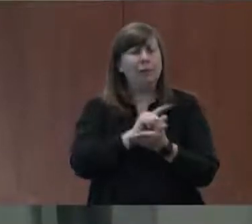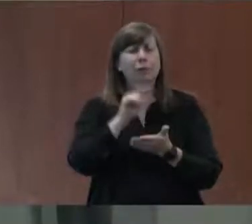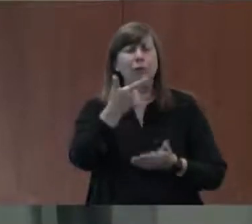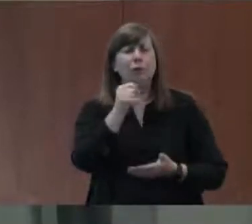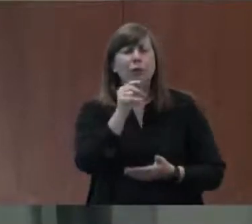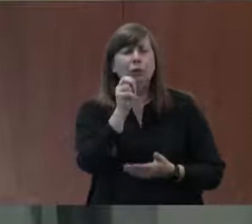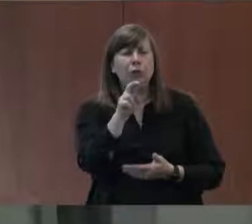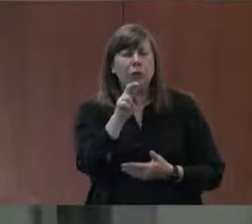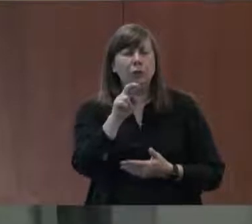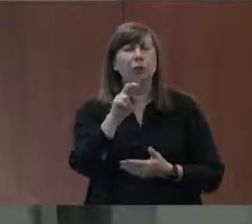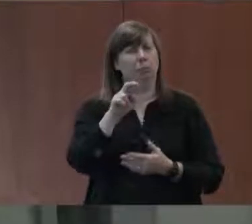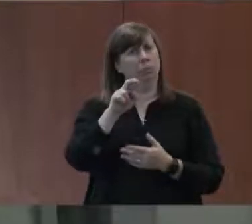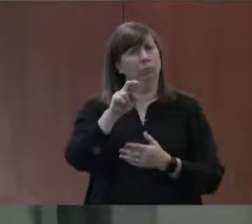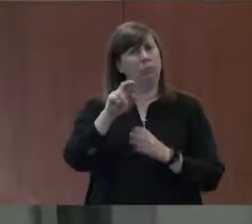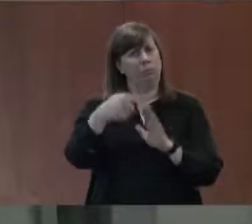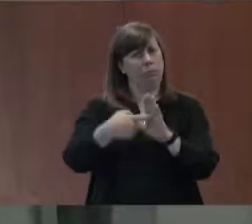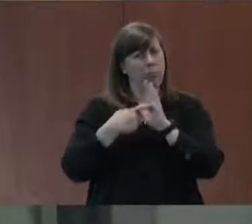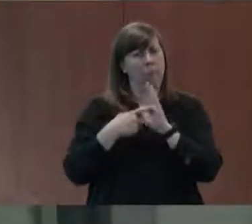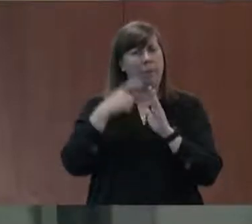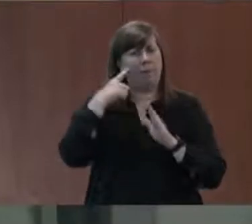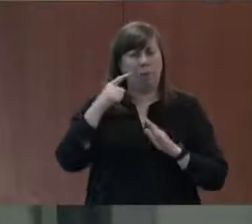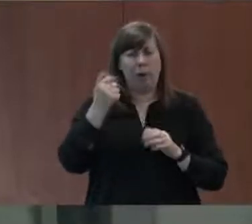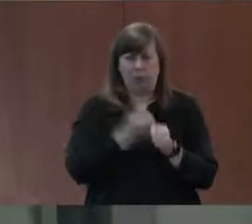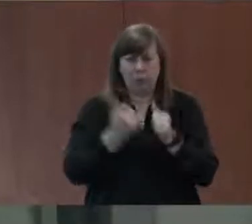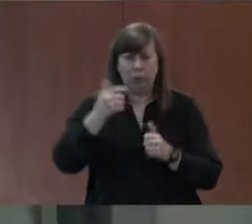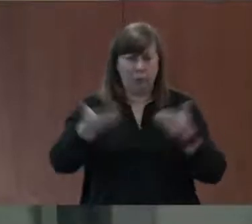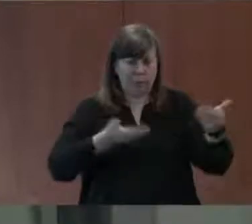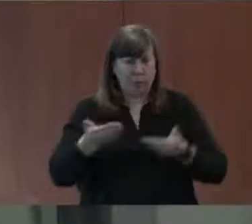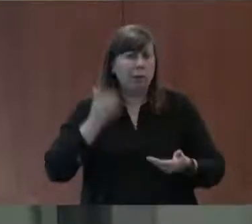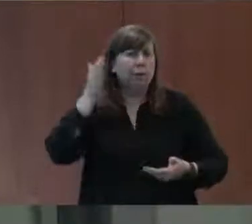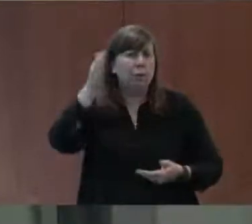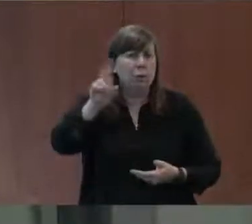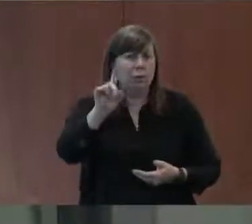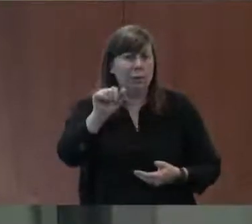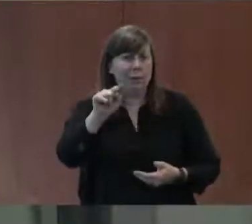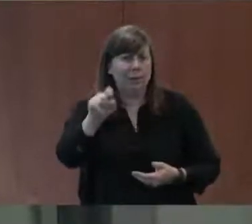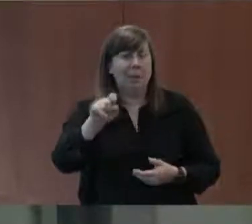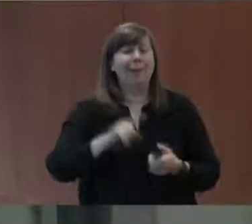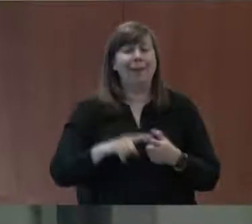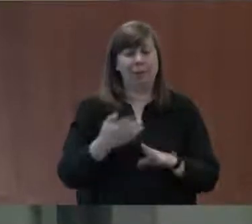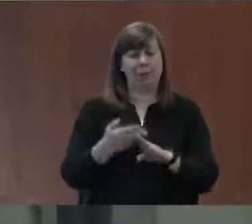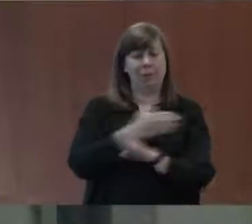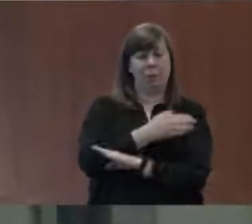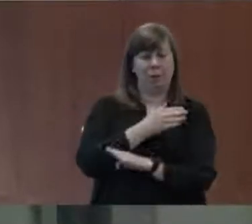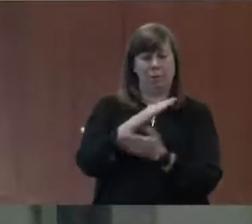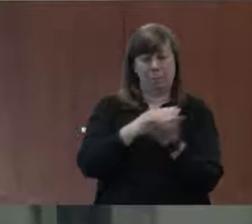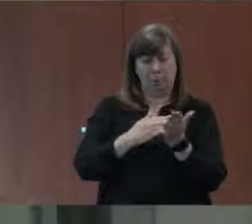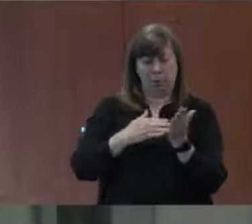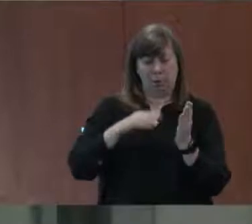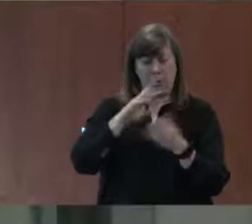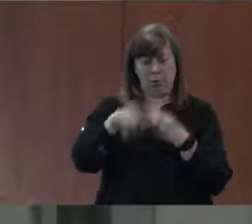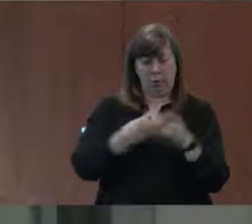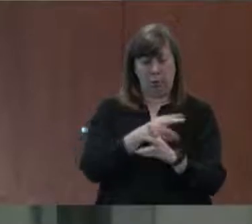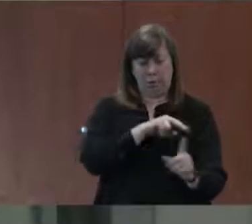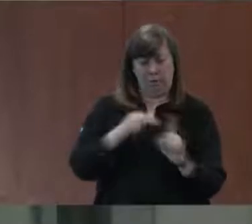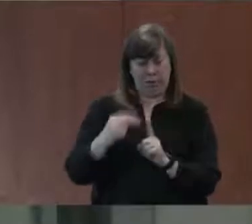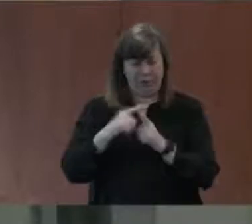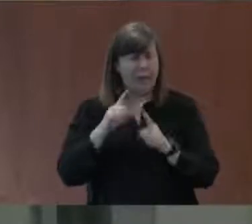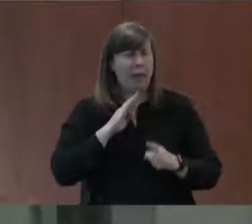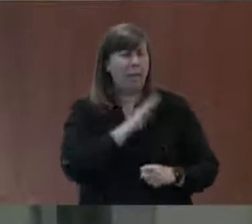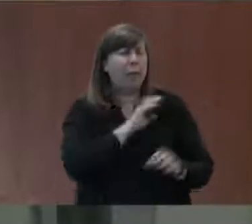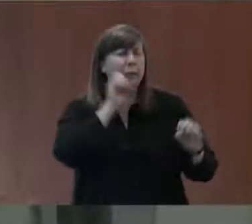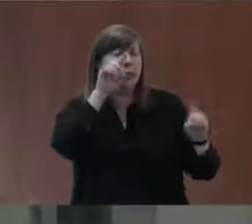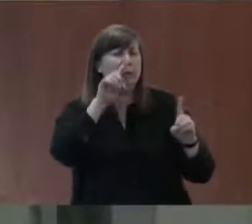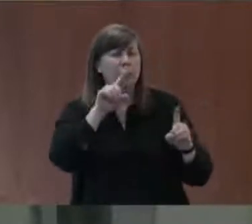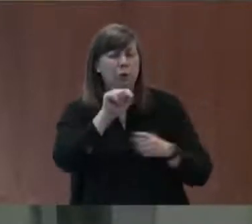a requirement for hiring and pay decisions for everyone else at some future date. Just as before, the proponents of this worldview are waiting to see how boards of